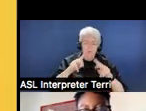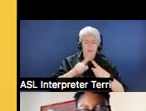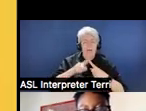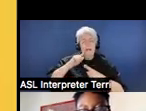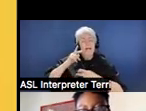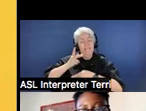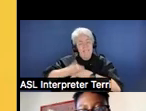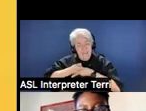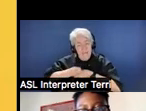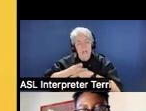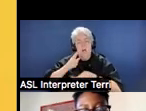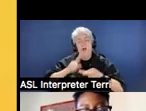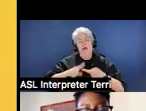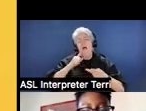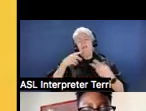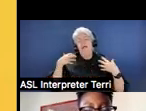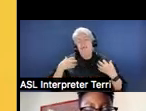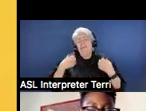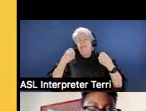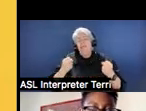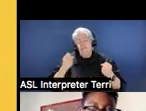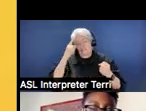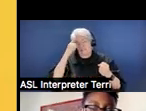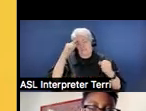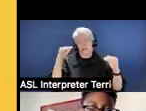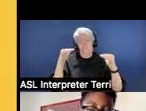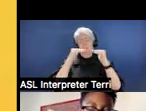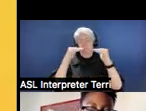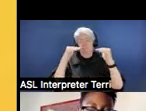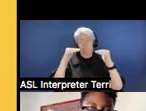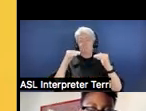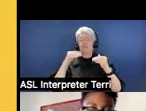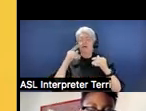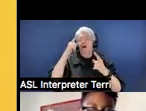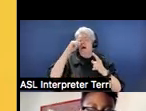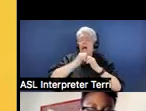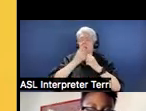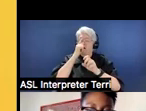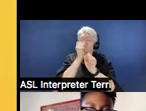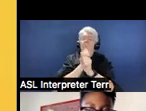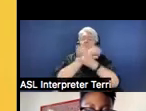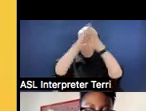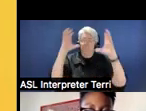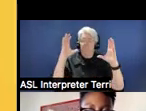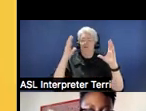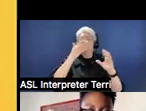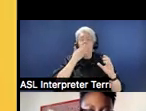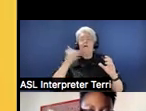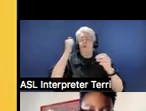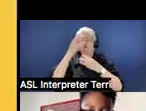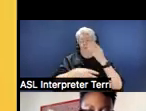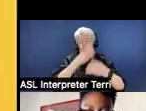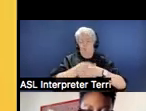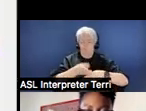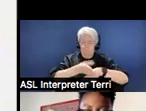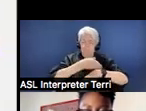and healing justice might shape the way we design more just community-led worlds. We're holding space as a team.